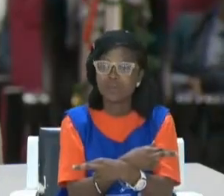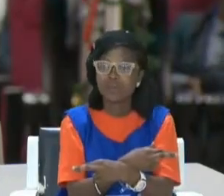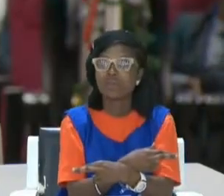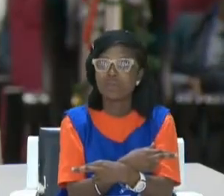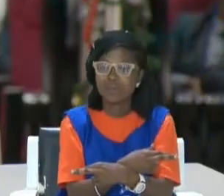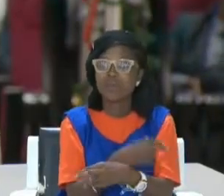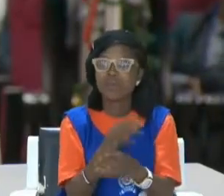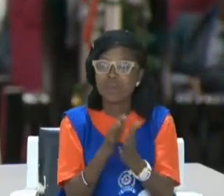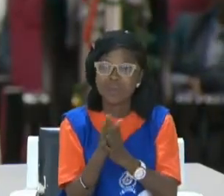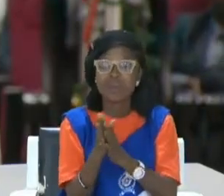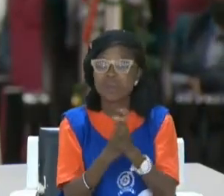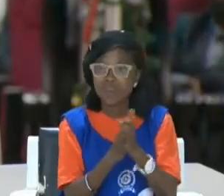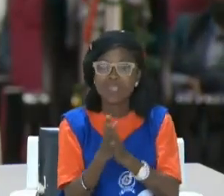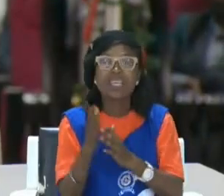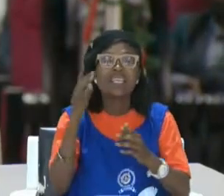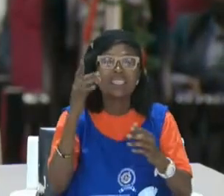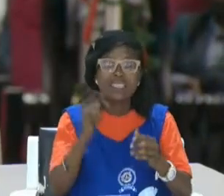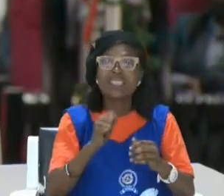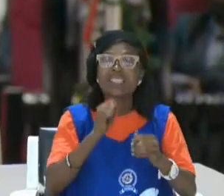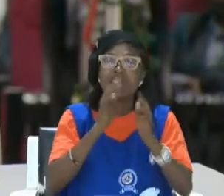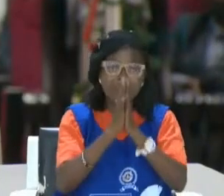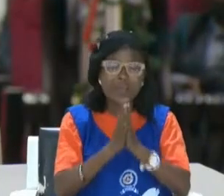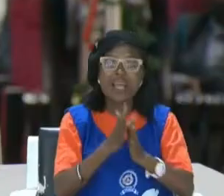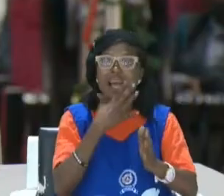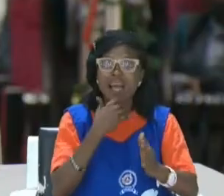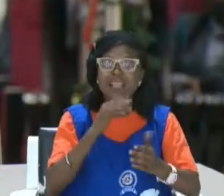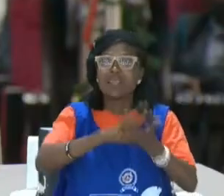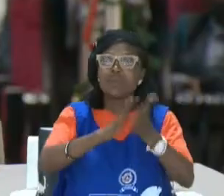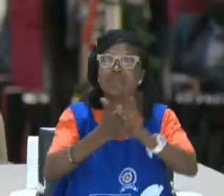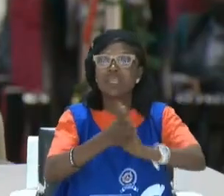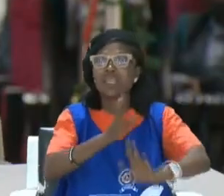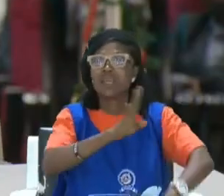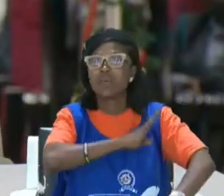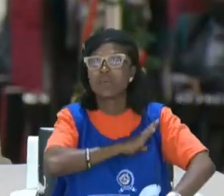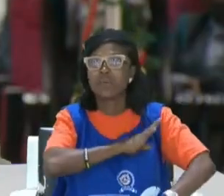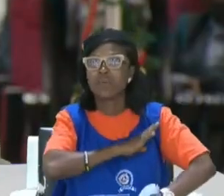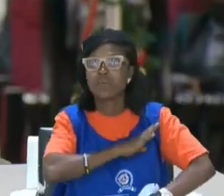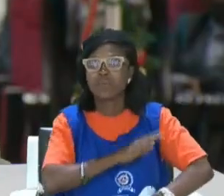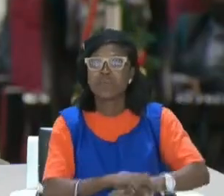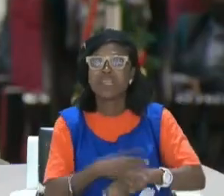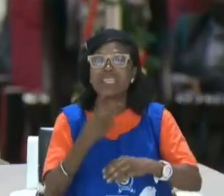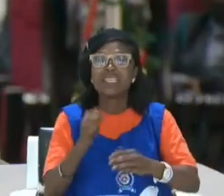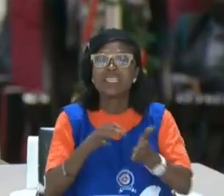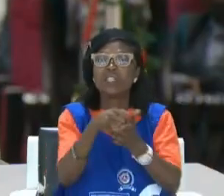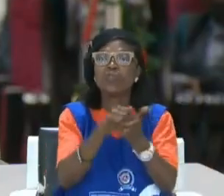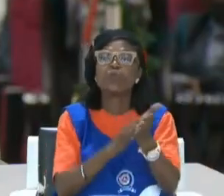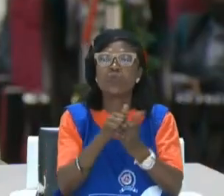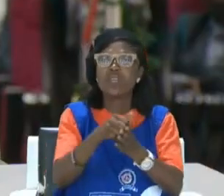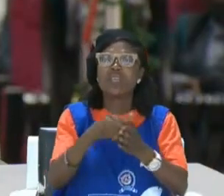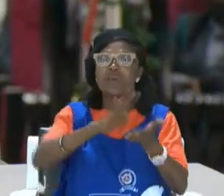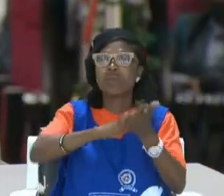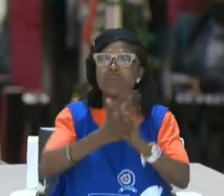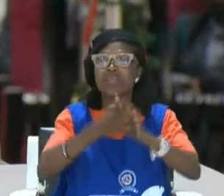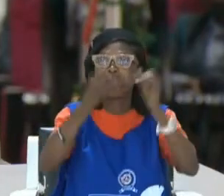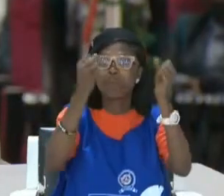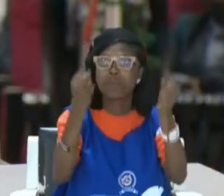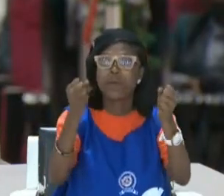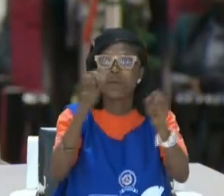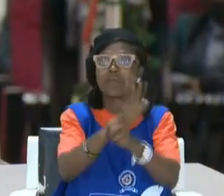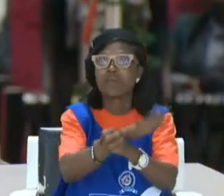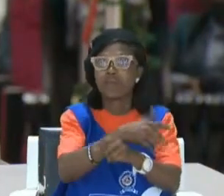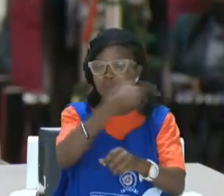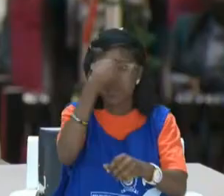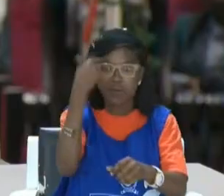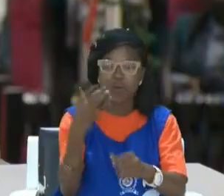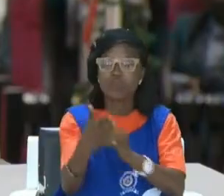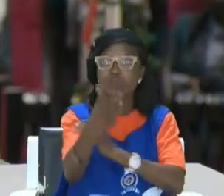moment onward, they became bold. The weak became powerful. Because the Lord has